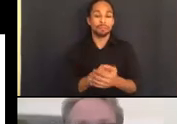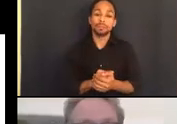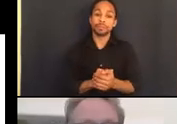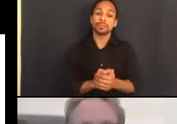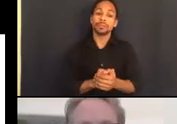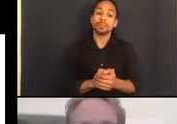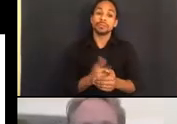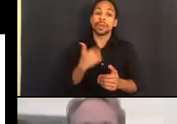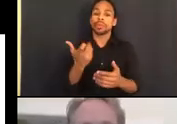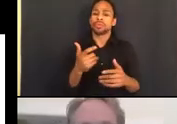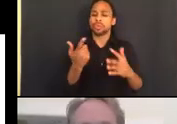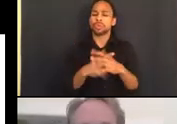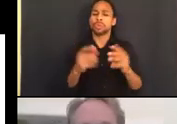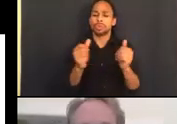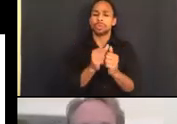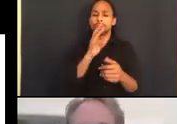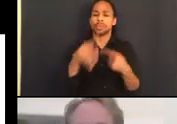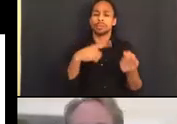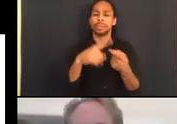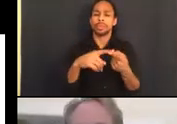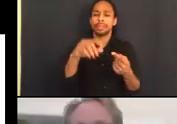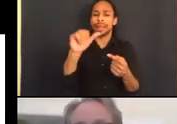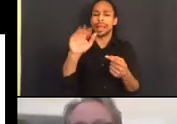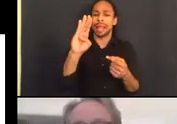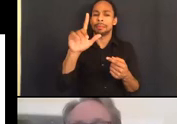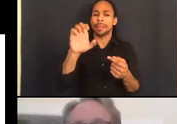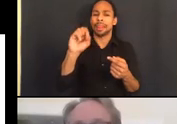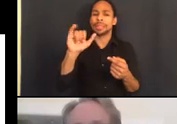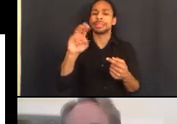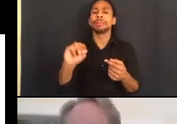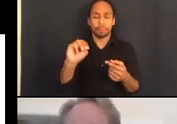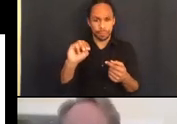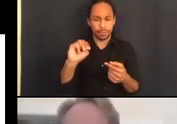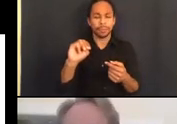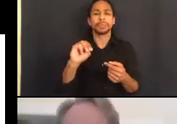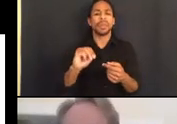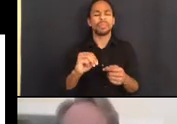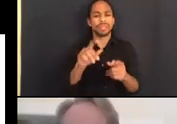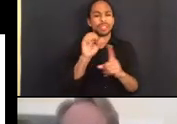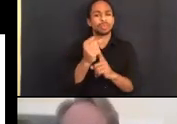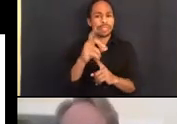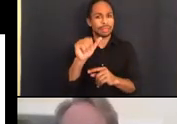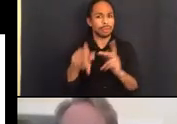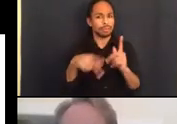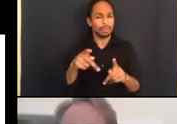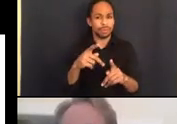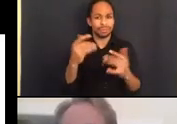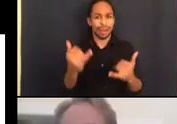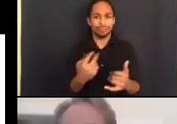I want to enter with an aerial view of kind of the situation that disabled people are in now by introducing a